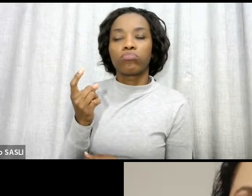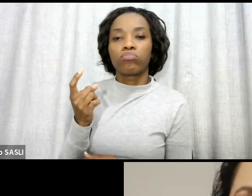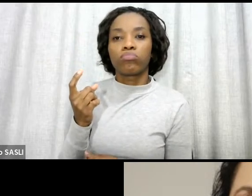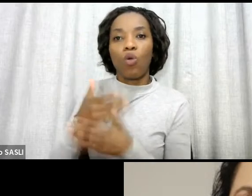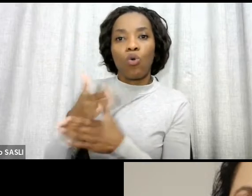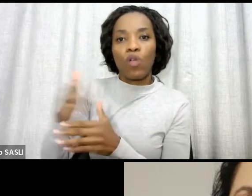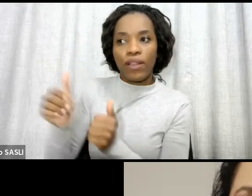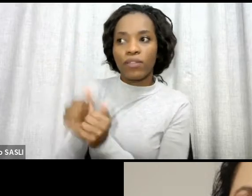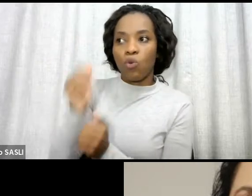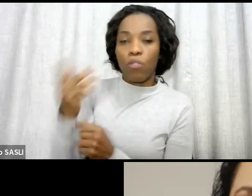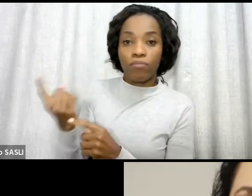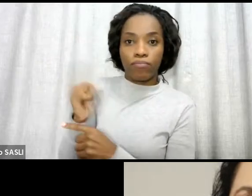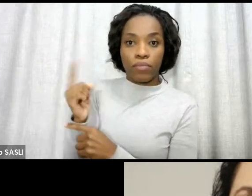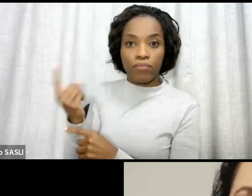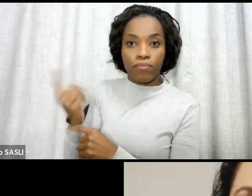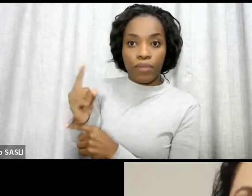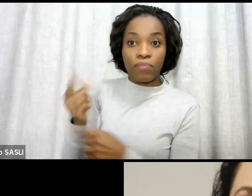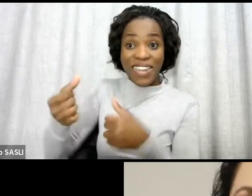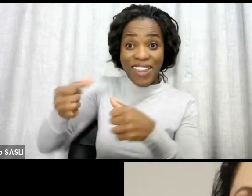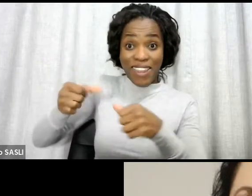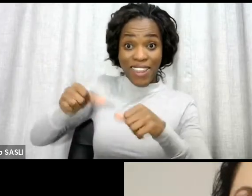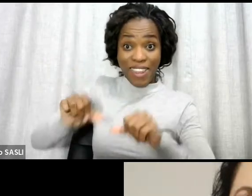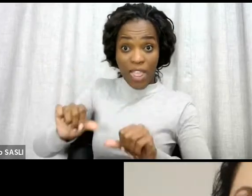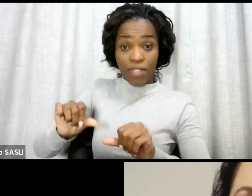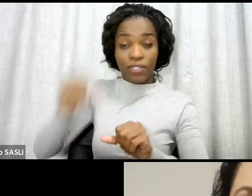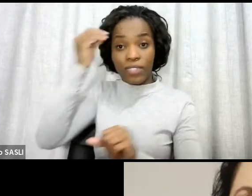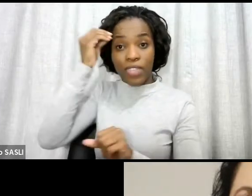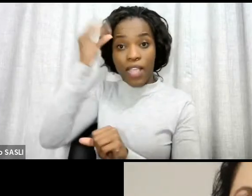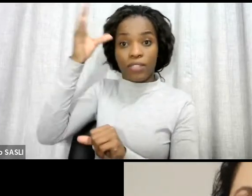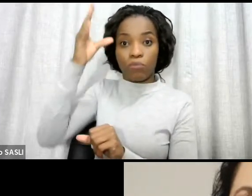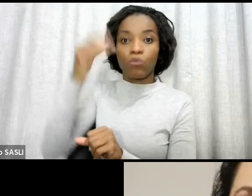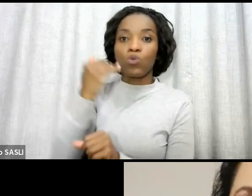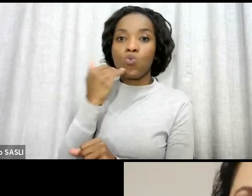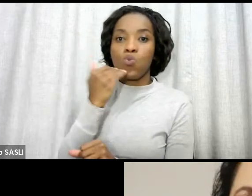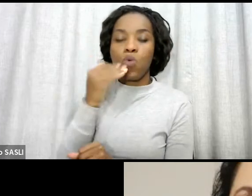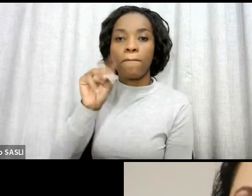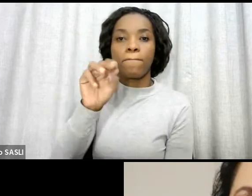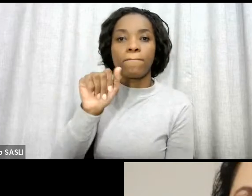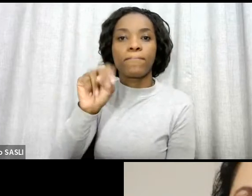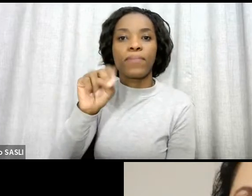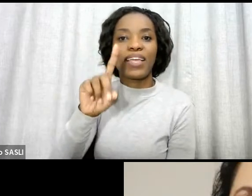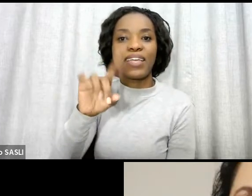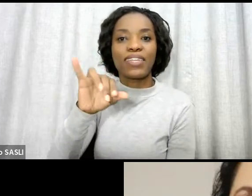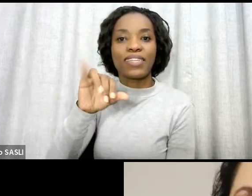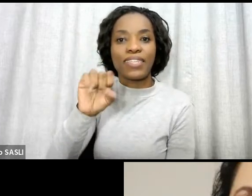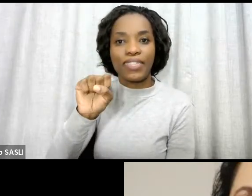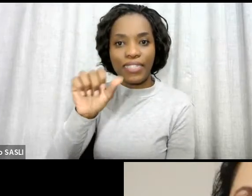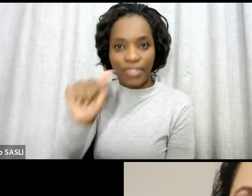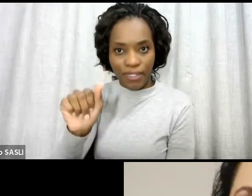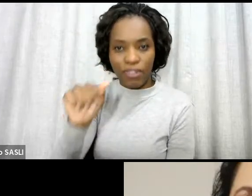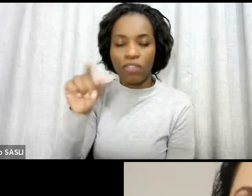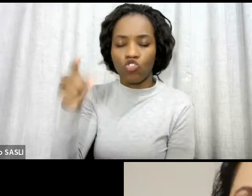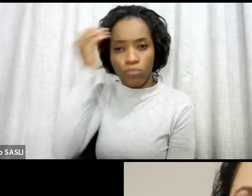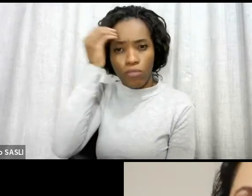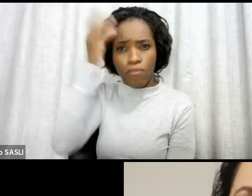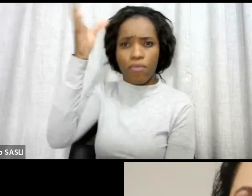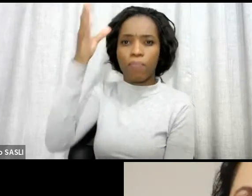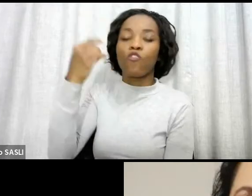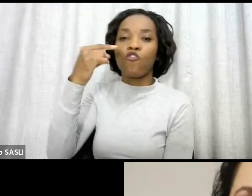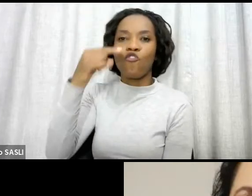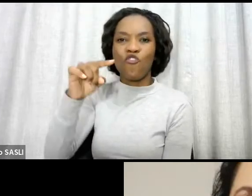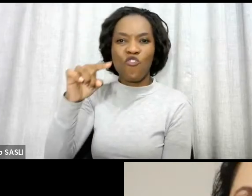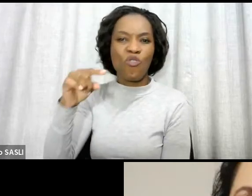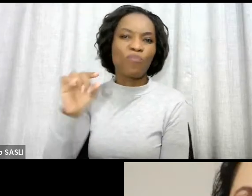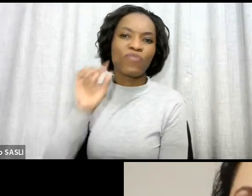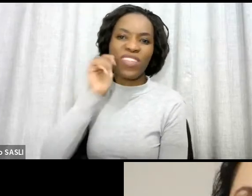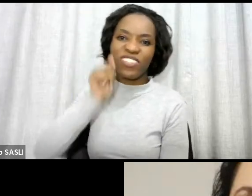The next expert is Mandisa. Mandisa is our expert on gender equality. She will